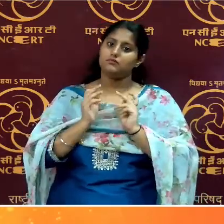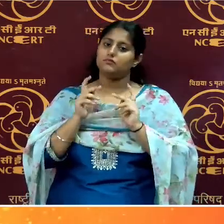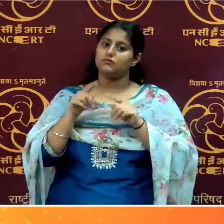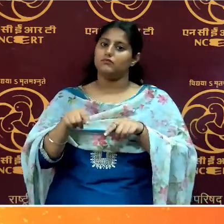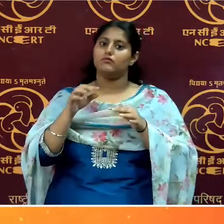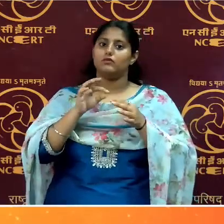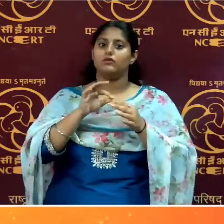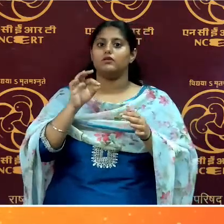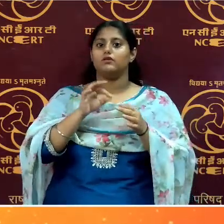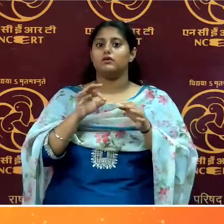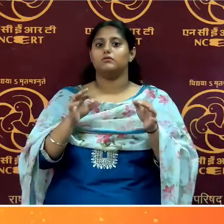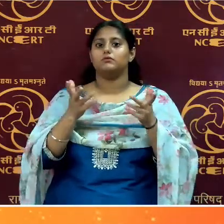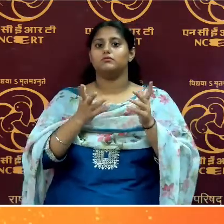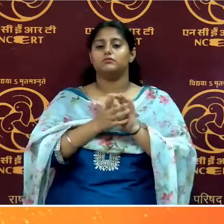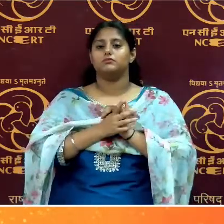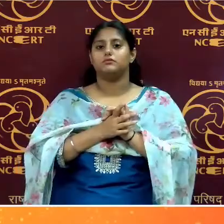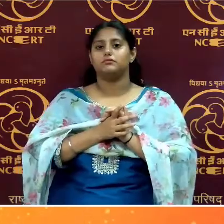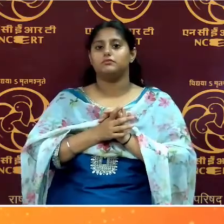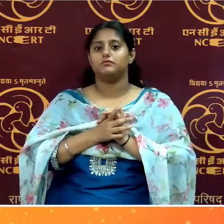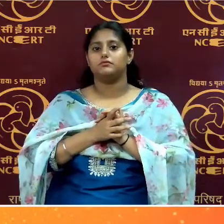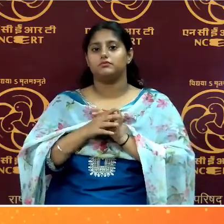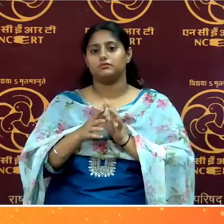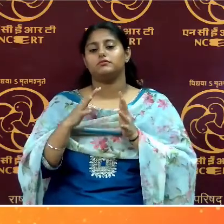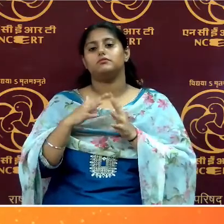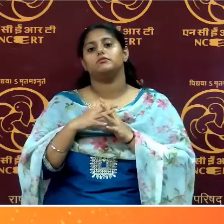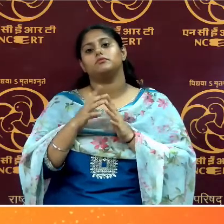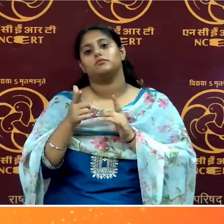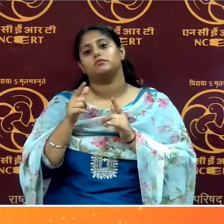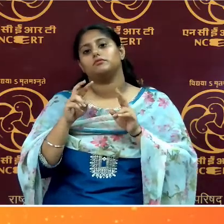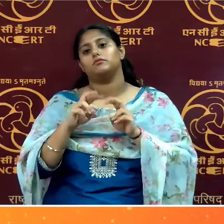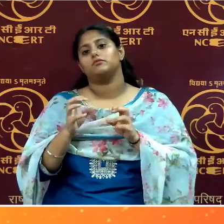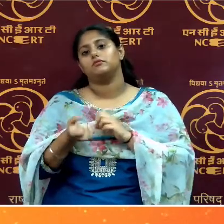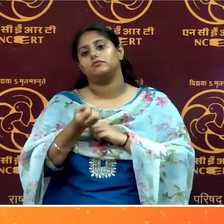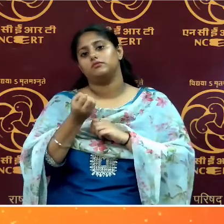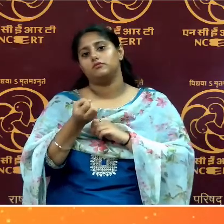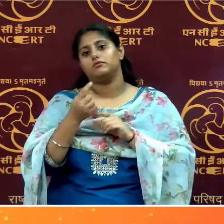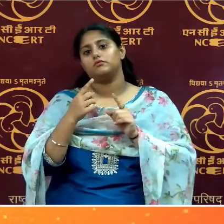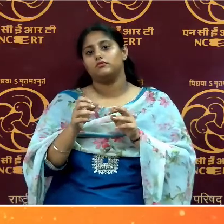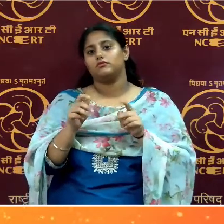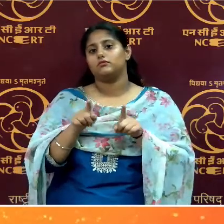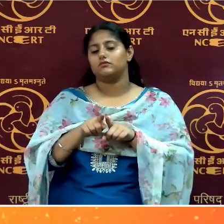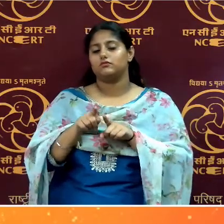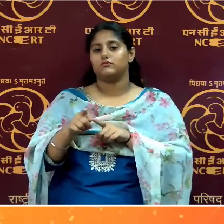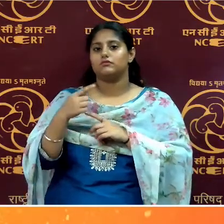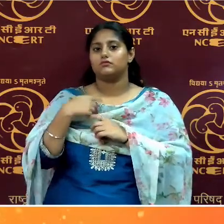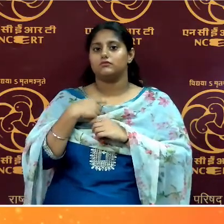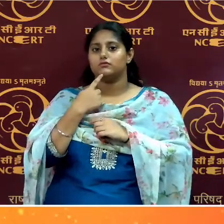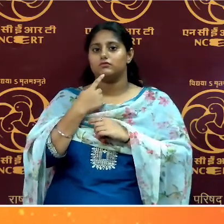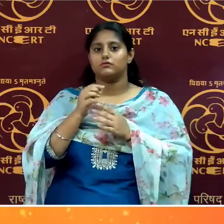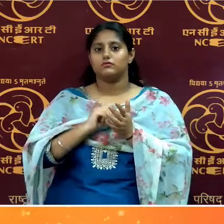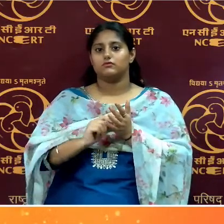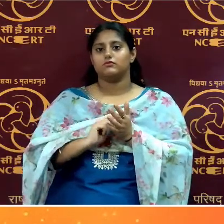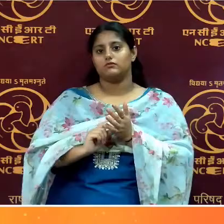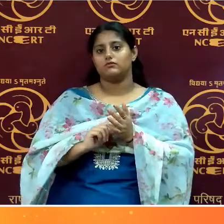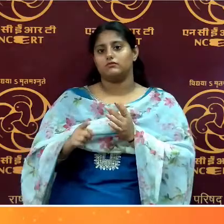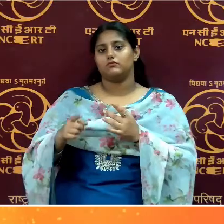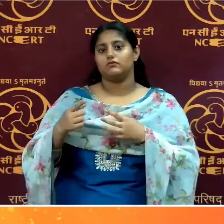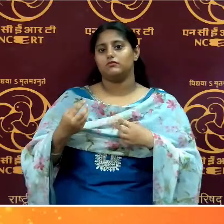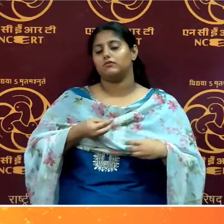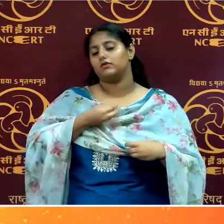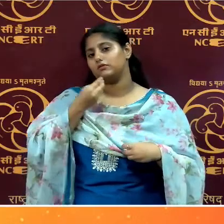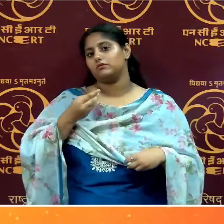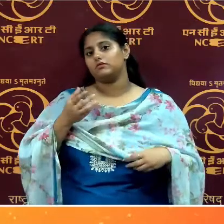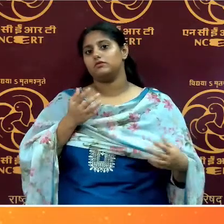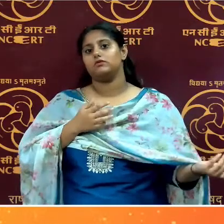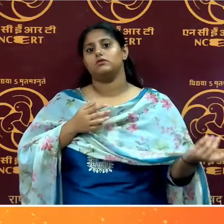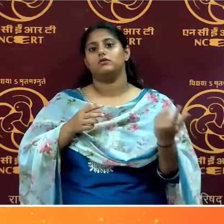measured using spring balance, it is the weight. And as you said, it's written prevent overloading to avoid damage. So we